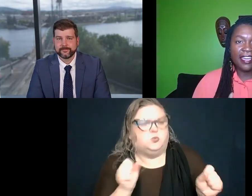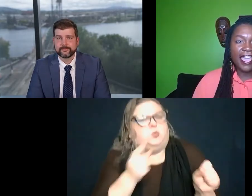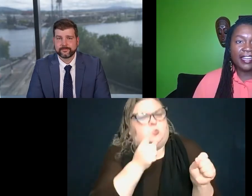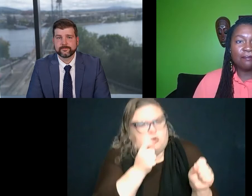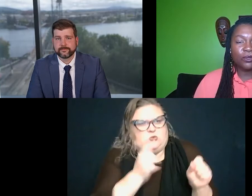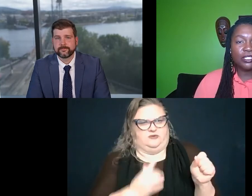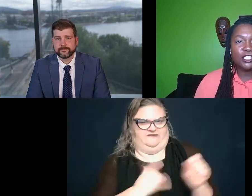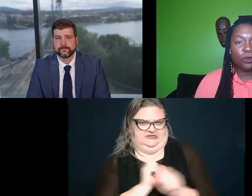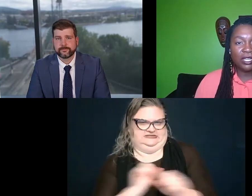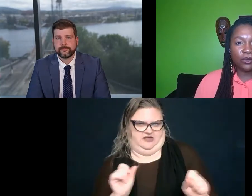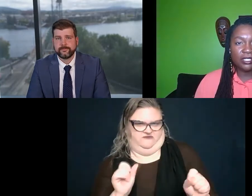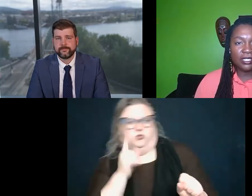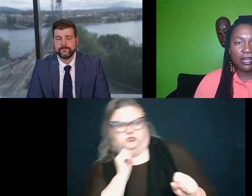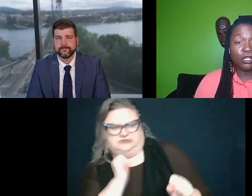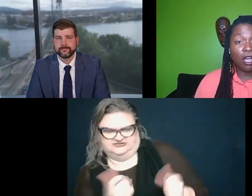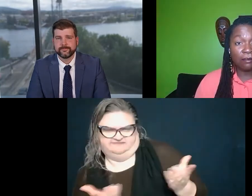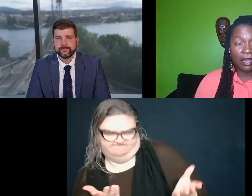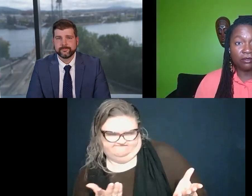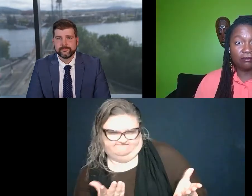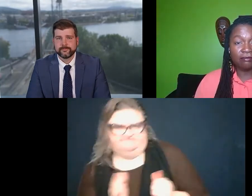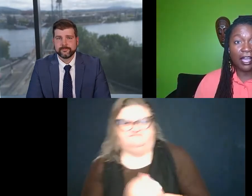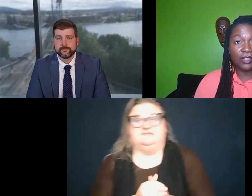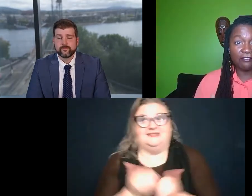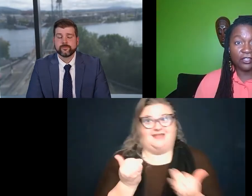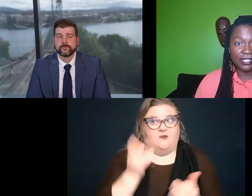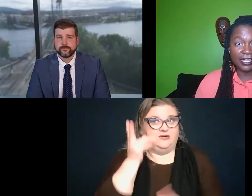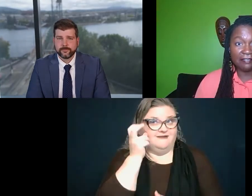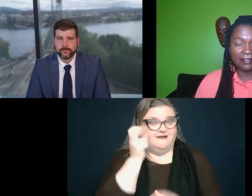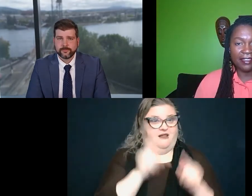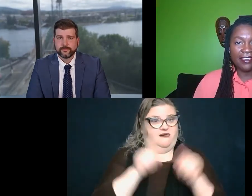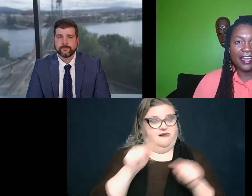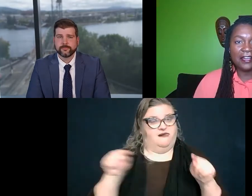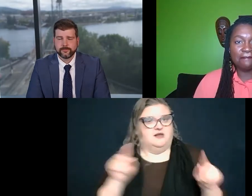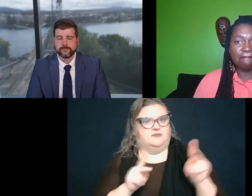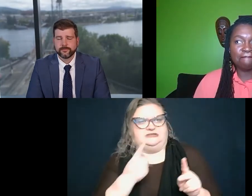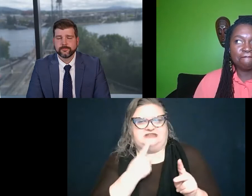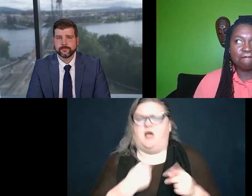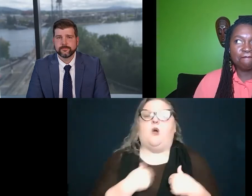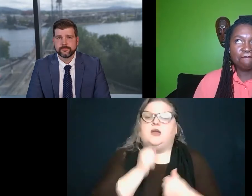who doesn't? And I'm noticing so many voices now talk about how they feel unsafe.